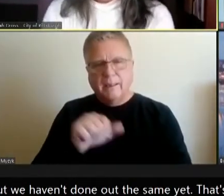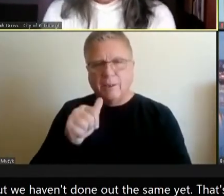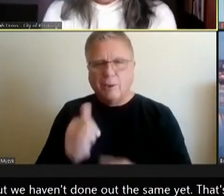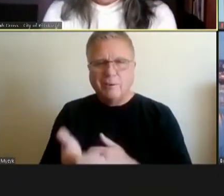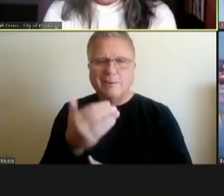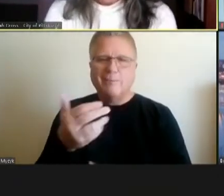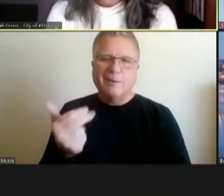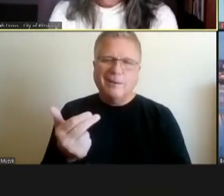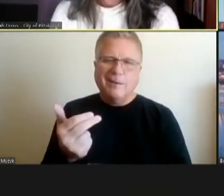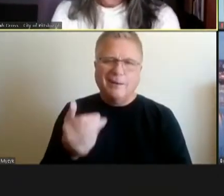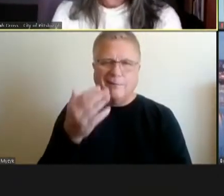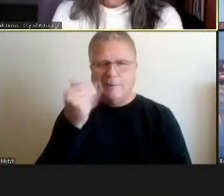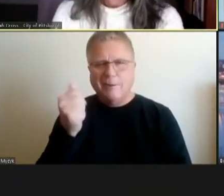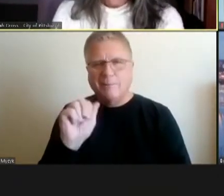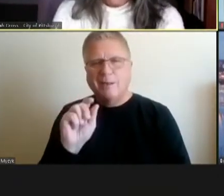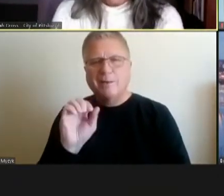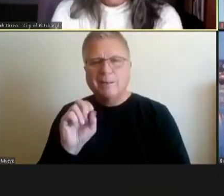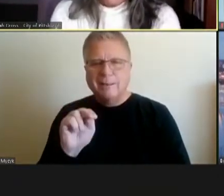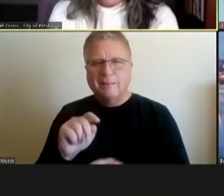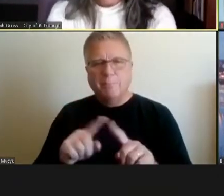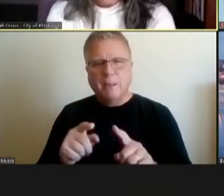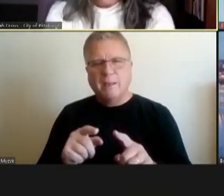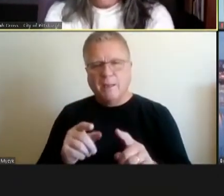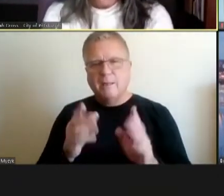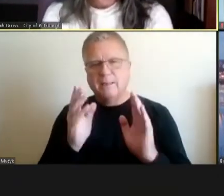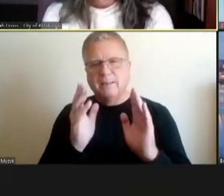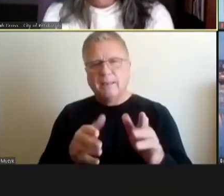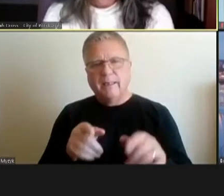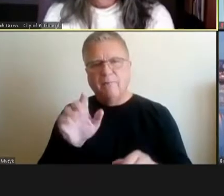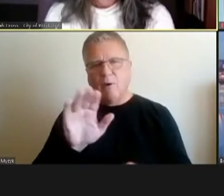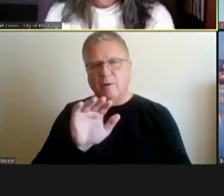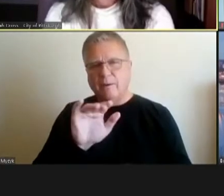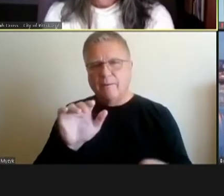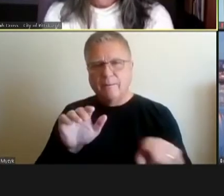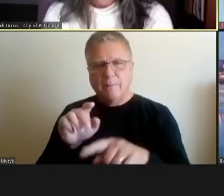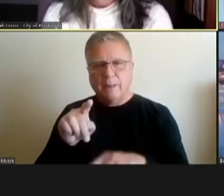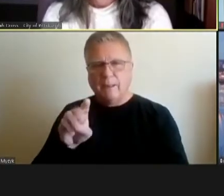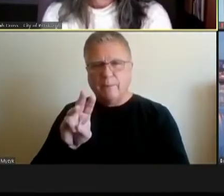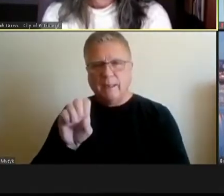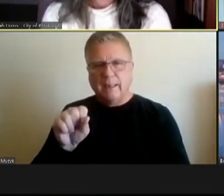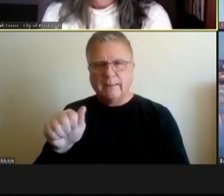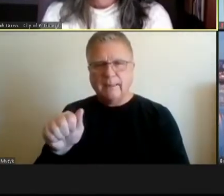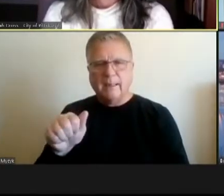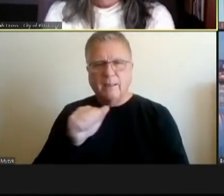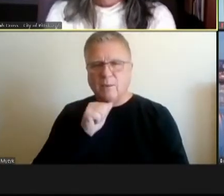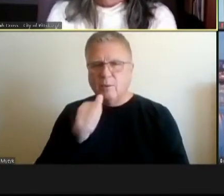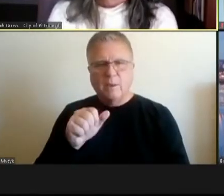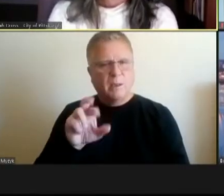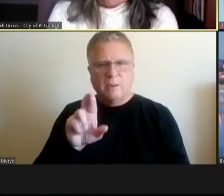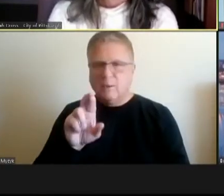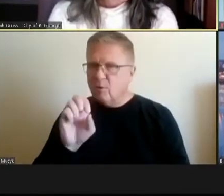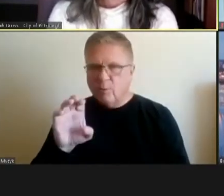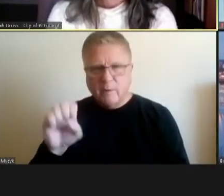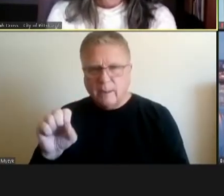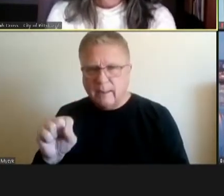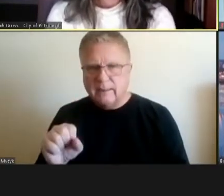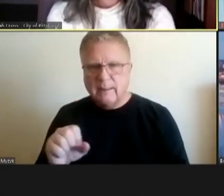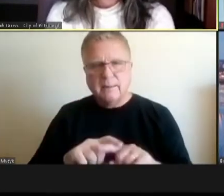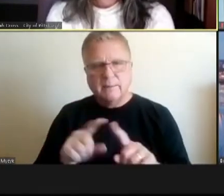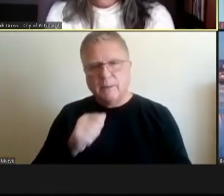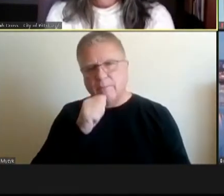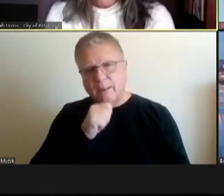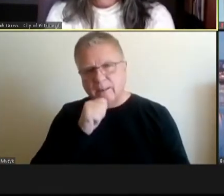So we're just going to relieve you all at PWSA. We won't actually recess. But bear with us.